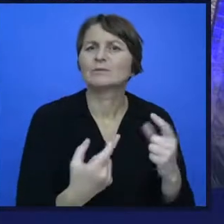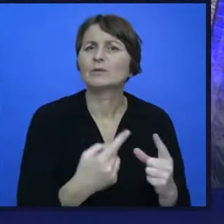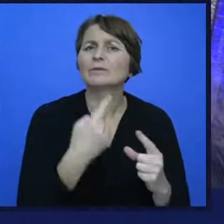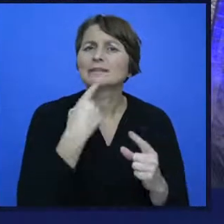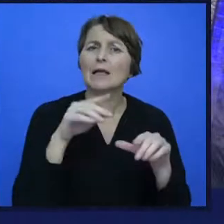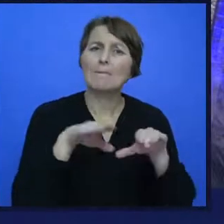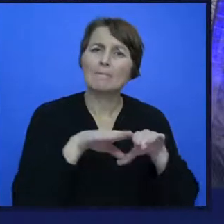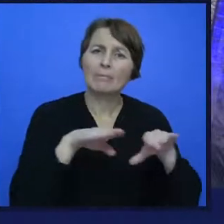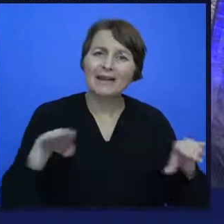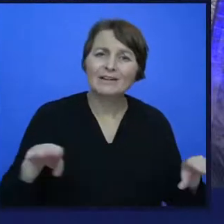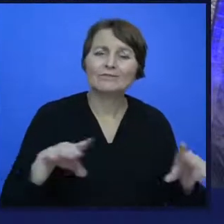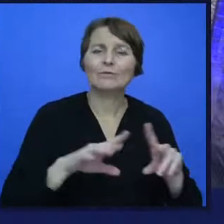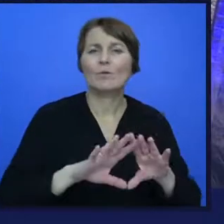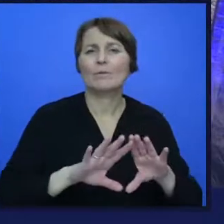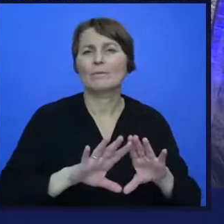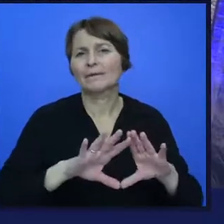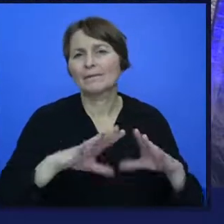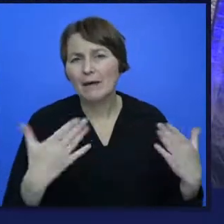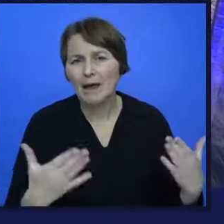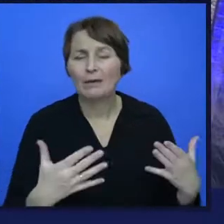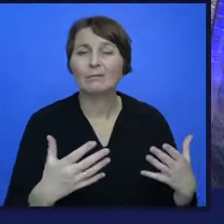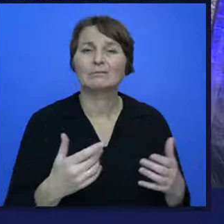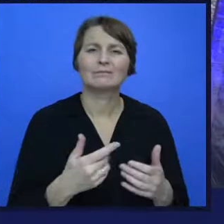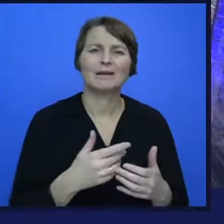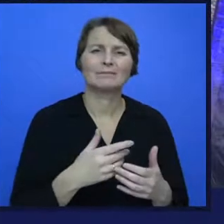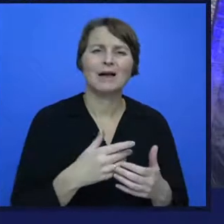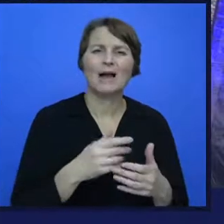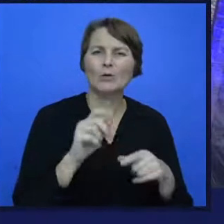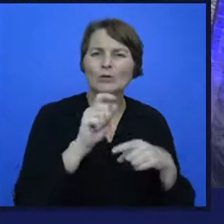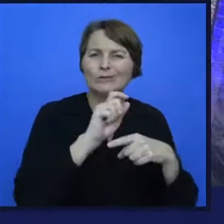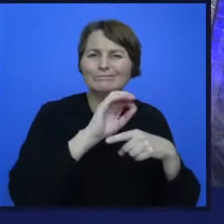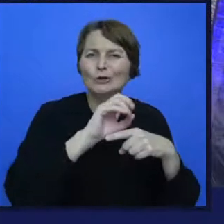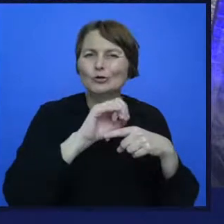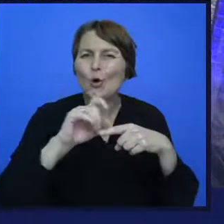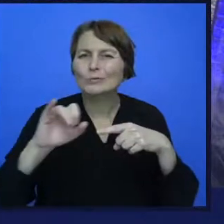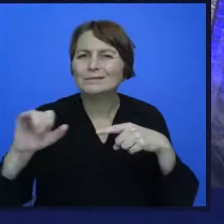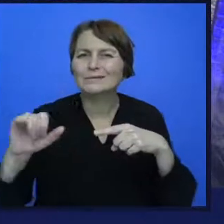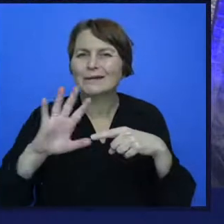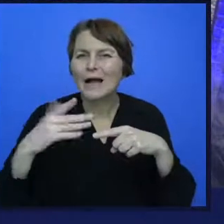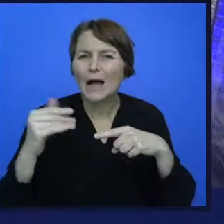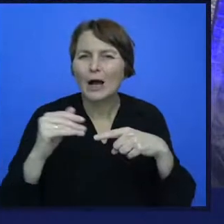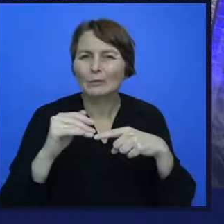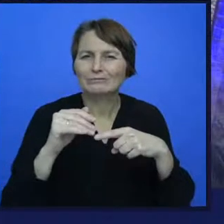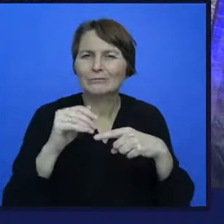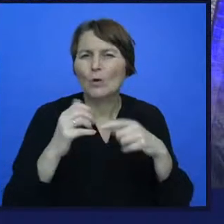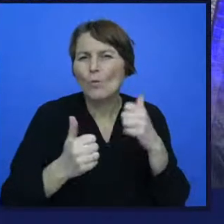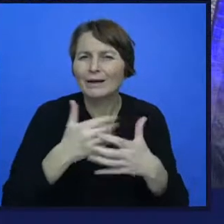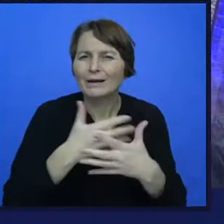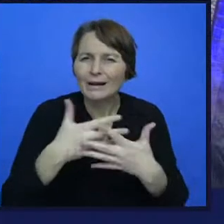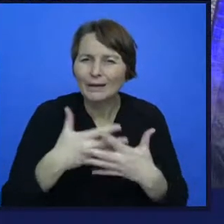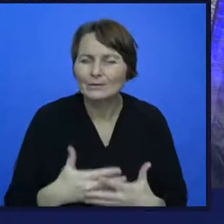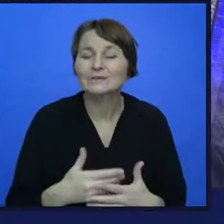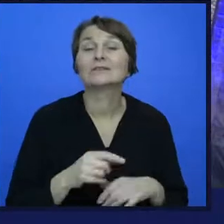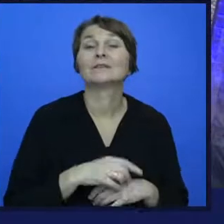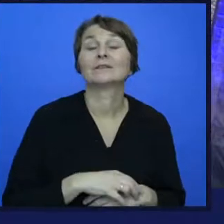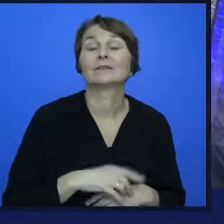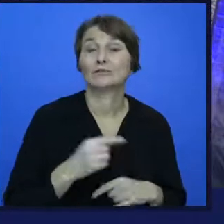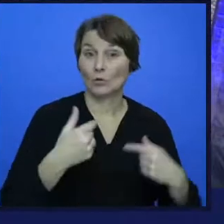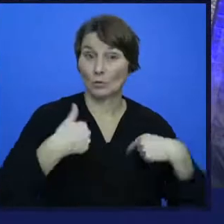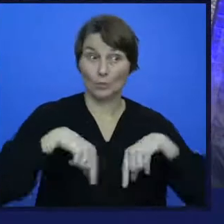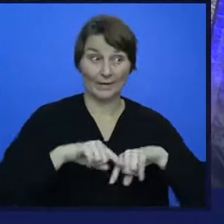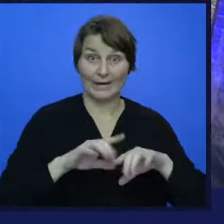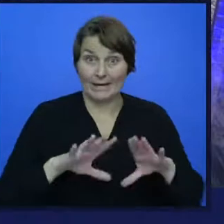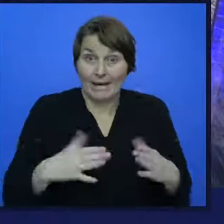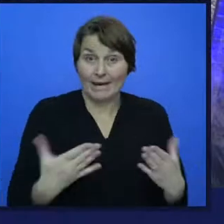and language to code into, you know, a lot of the projects that, you know, we build in such a way that they're malleable. You